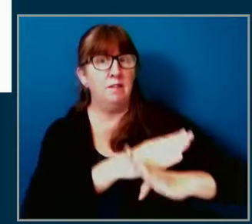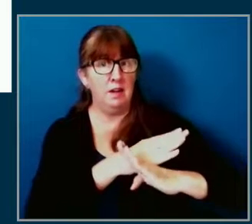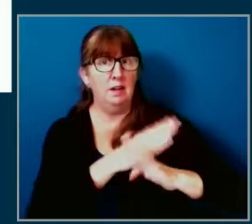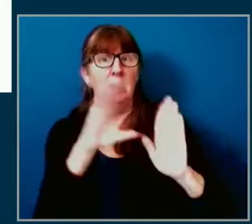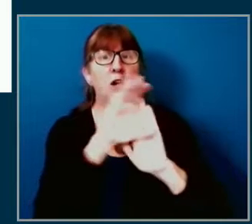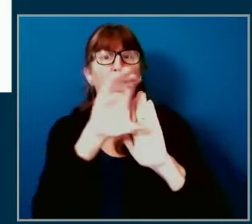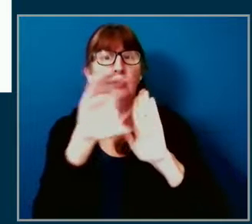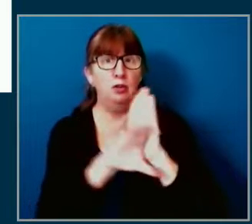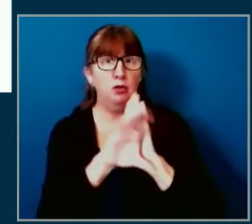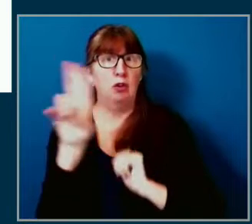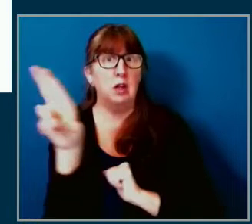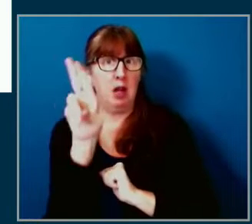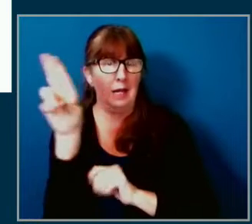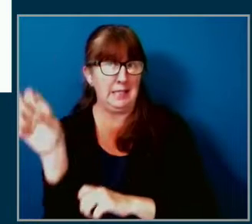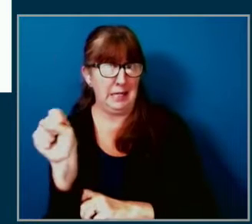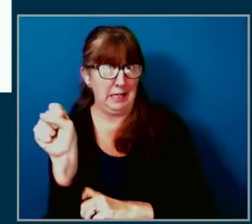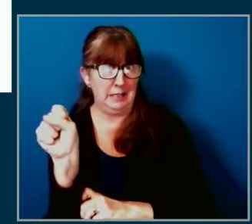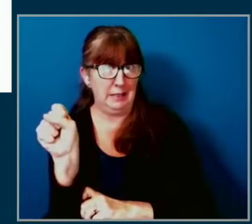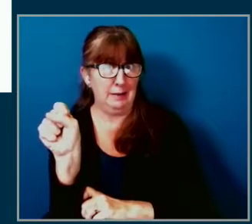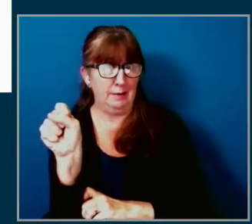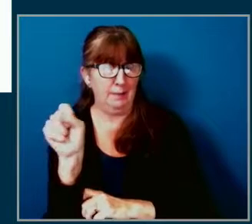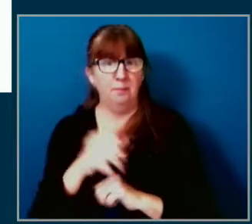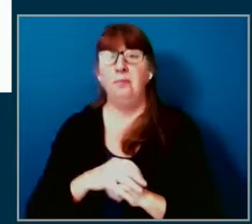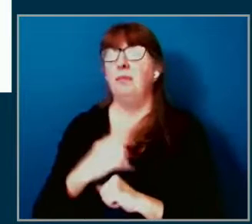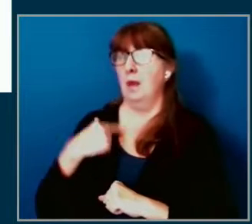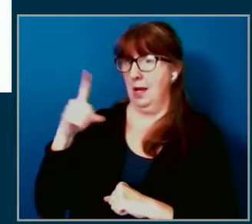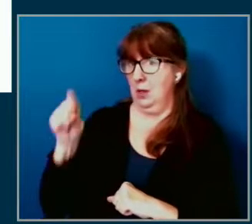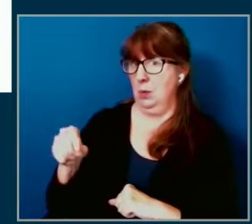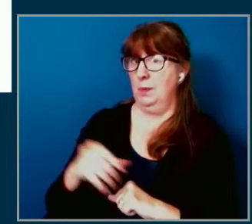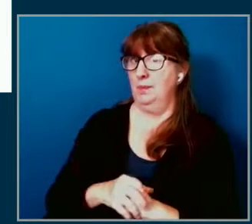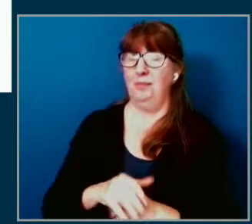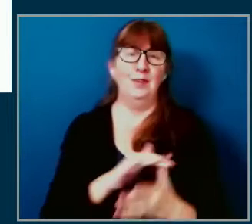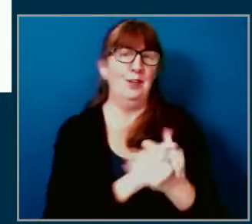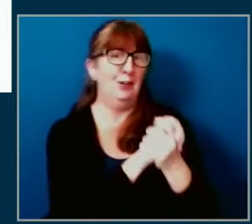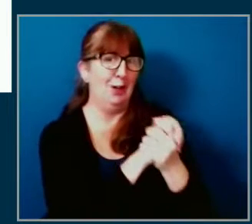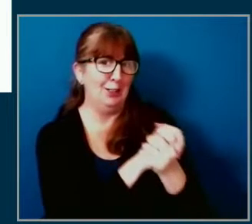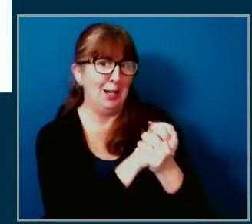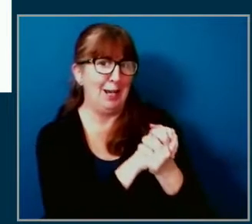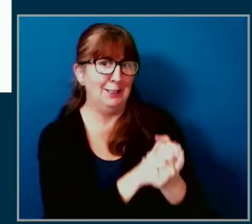Constitution of the United States? I do. Congratulations.